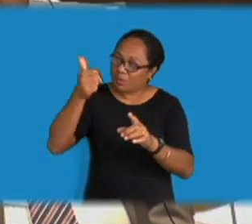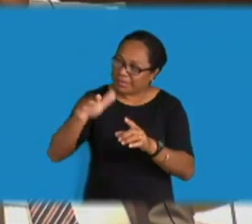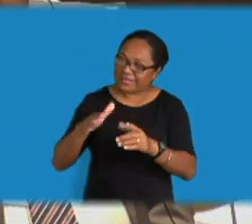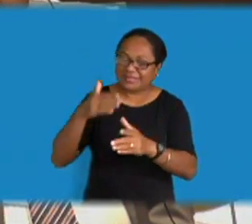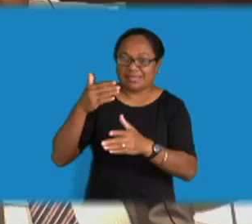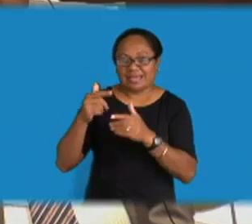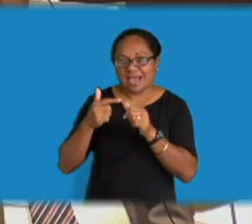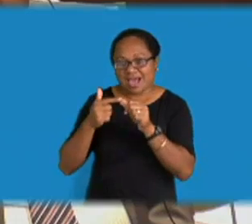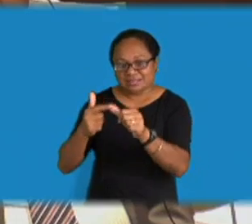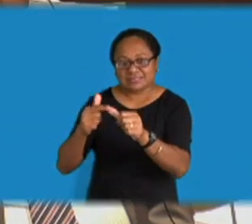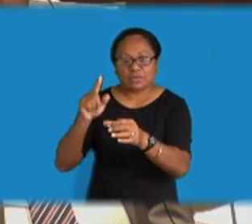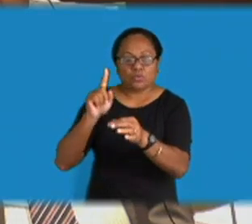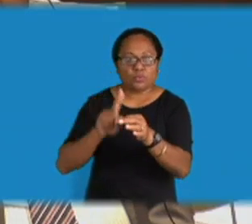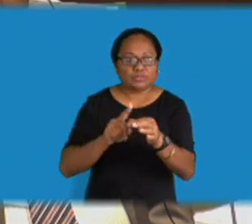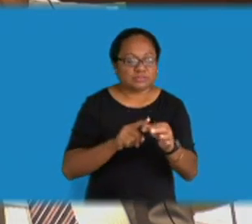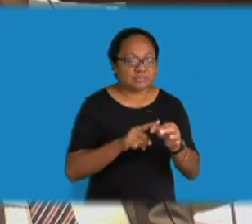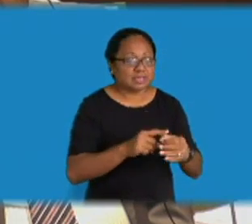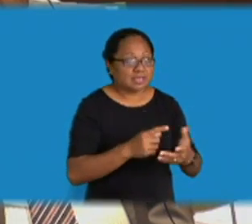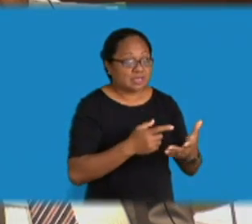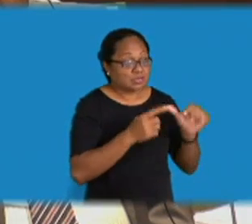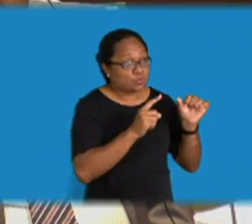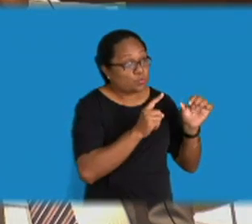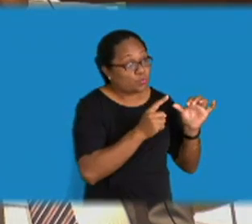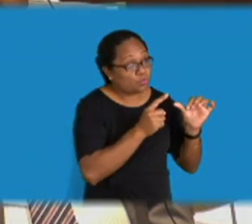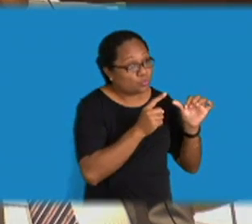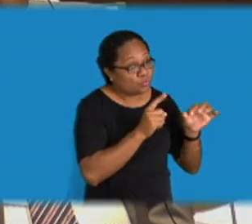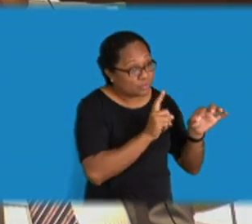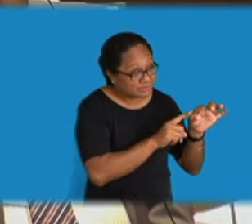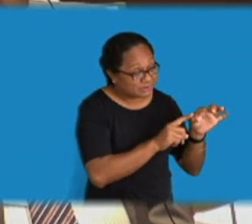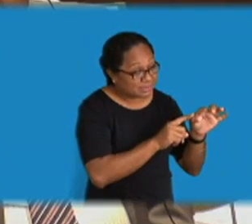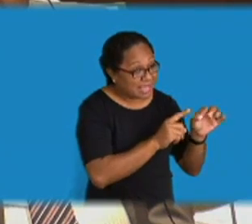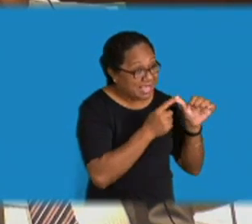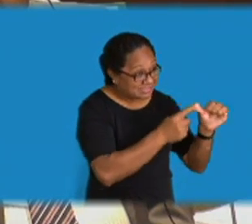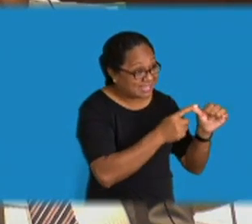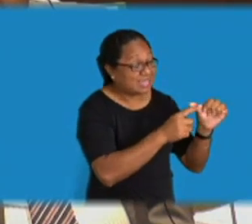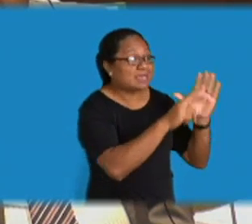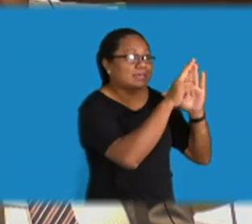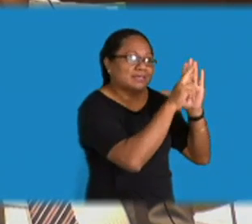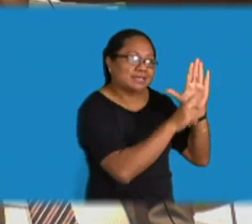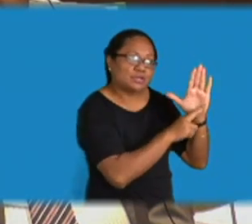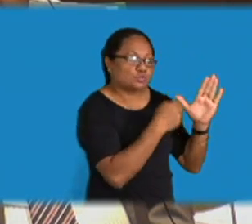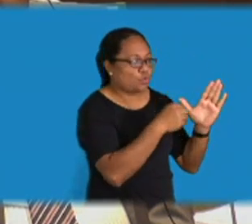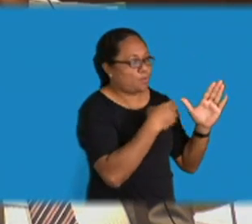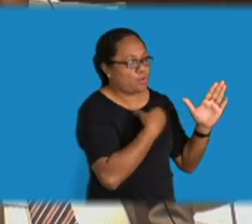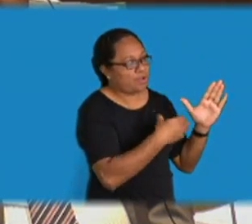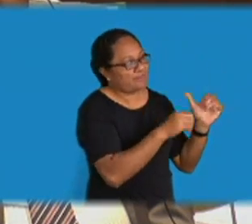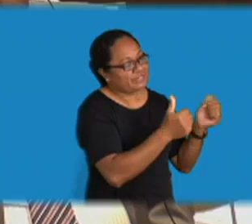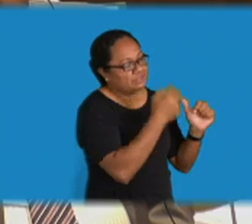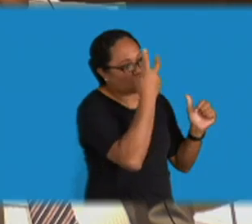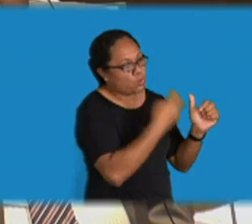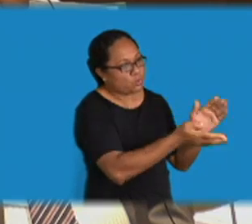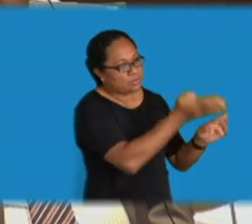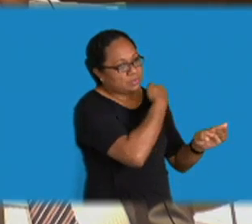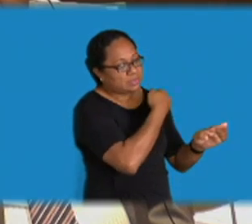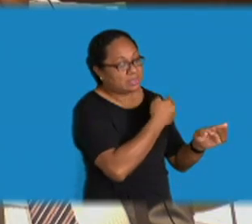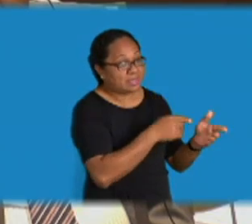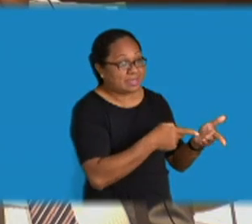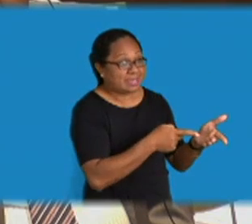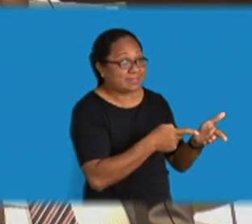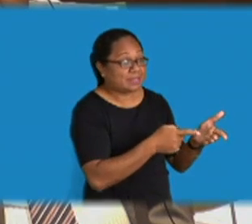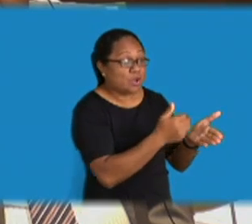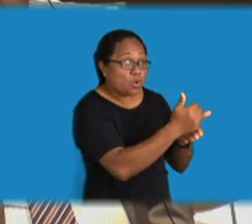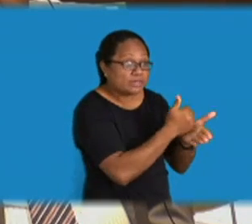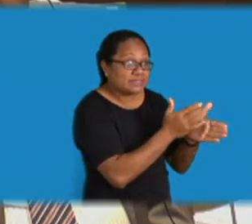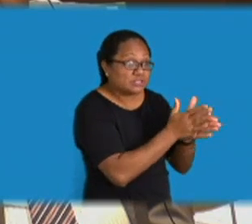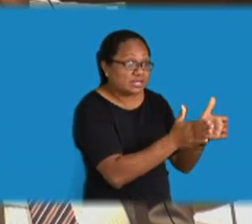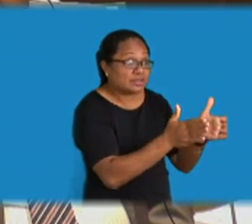question is that the regulations no longer exist. The practical issue is that the Auditor General's report can